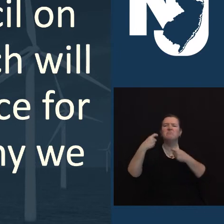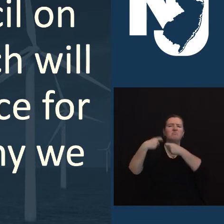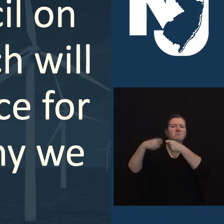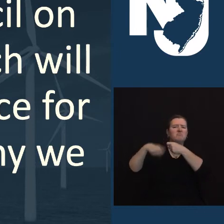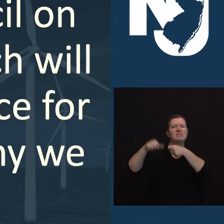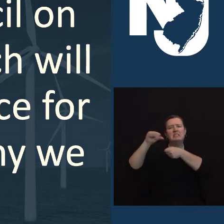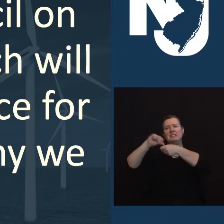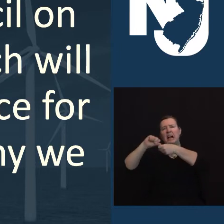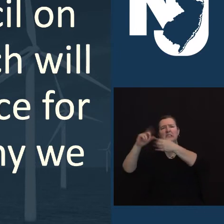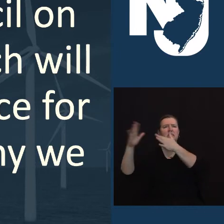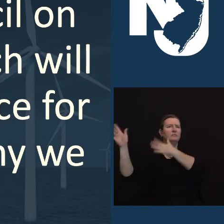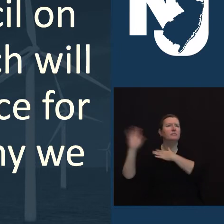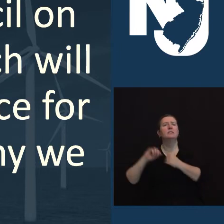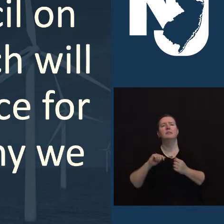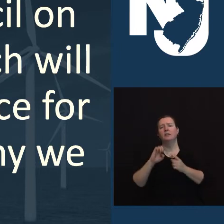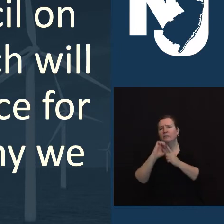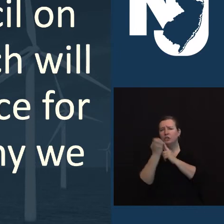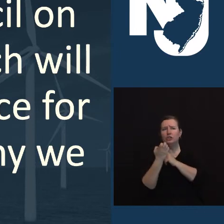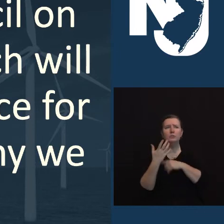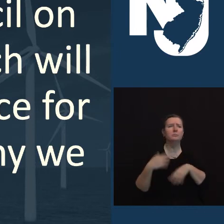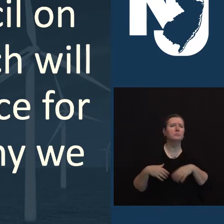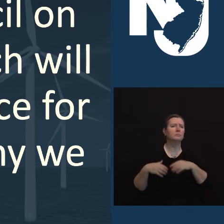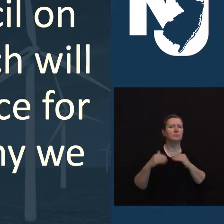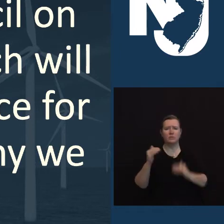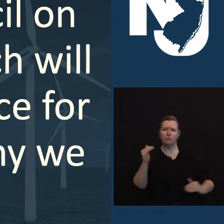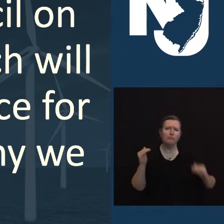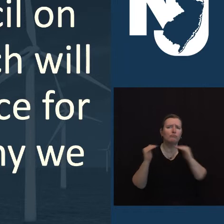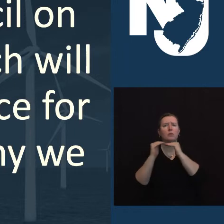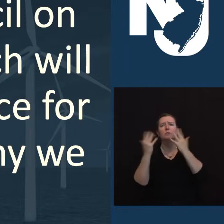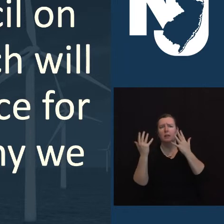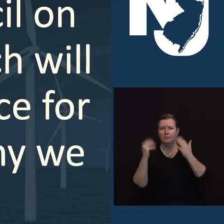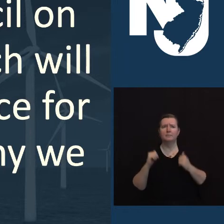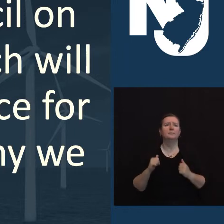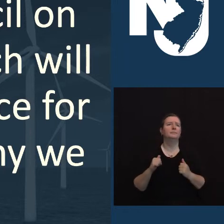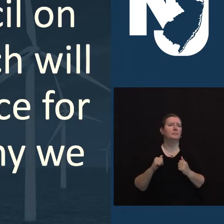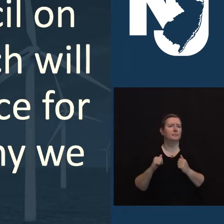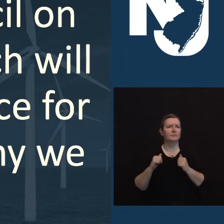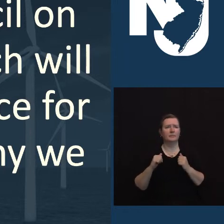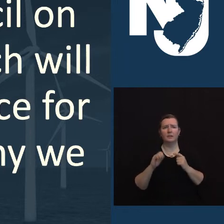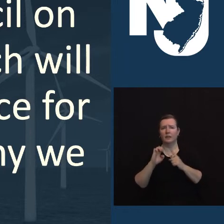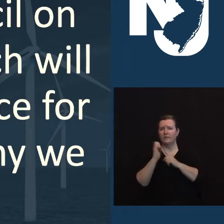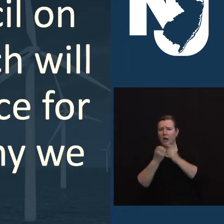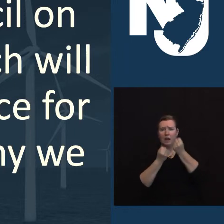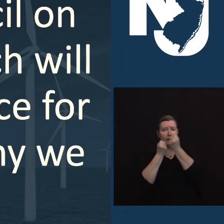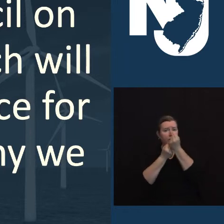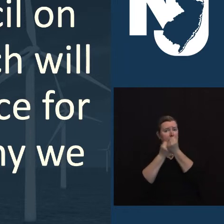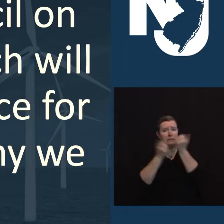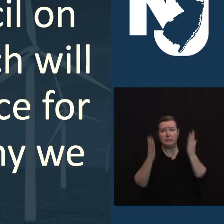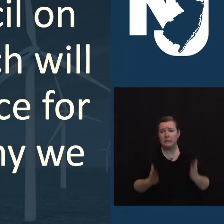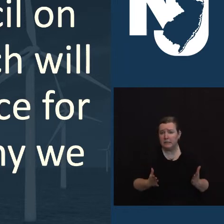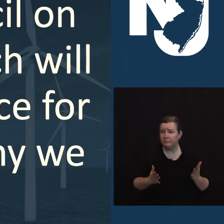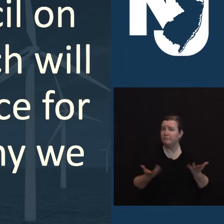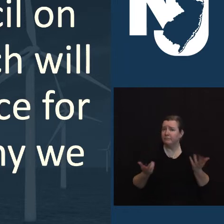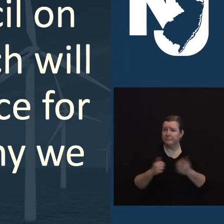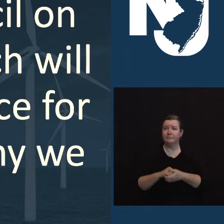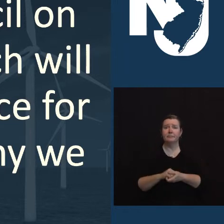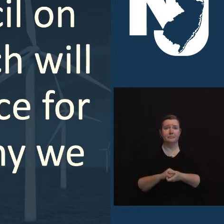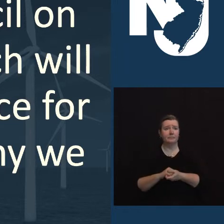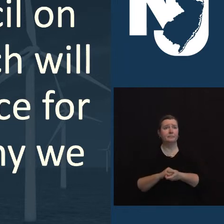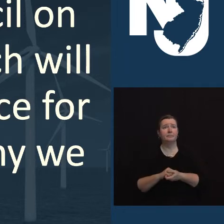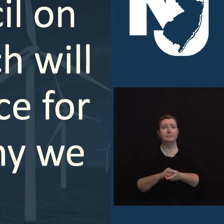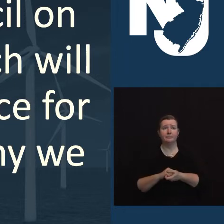small business, workforce development, and environmental advocacy. They are names prominent, as I mentioned, in both our